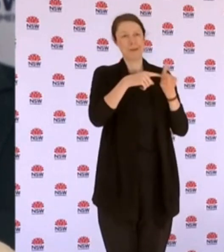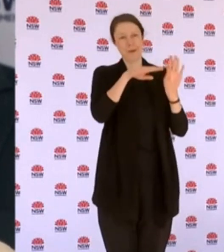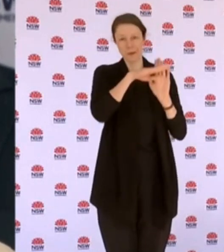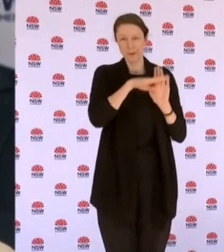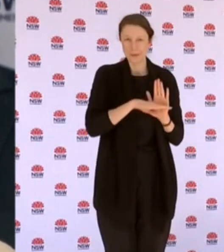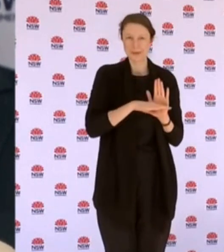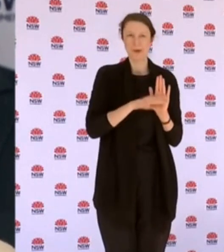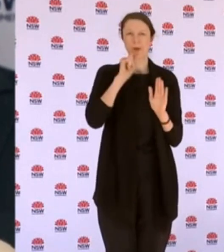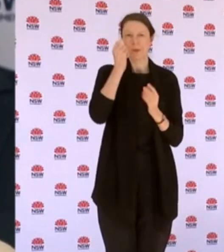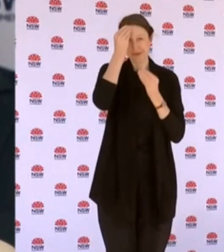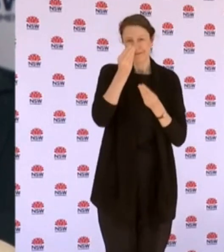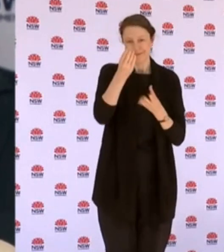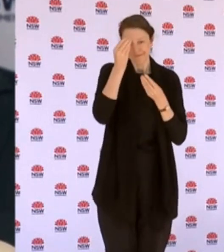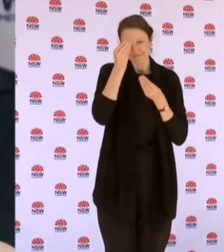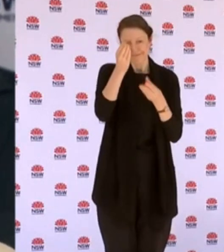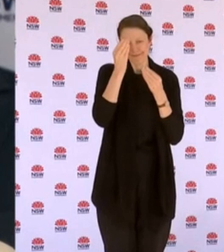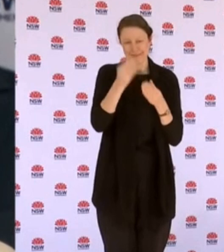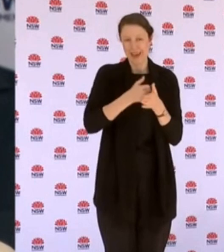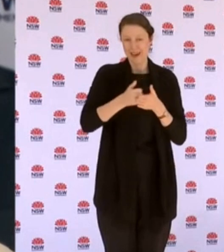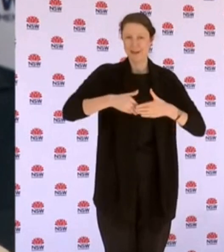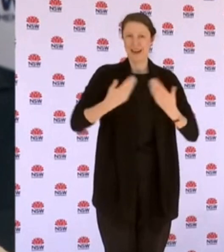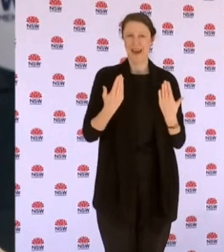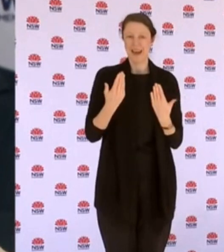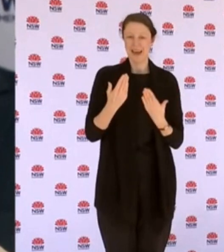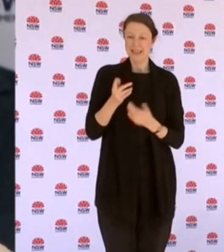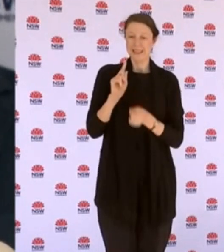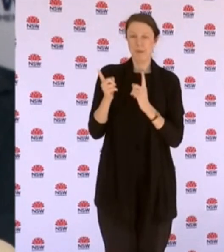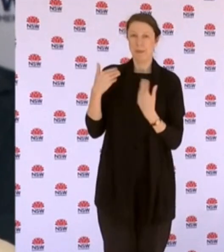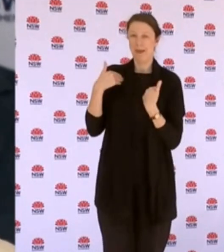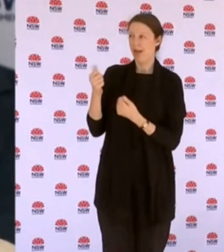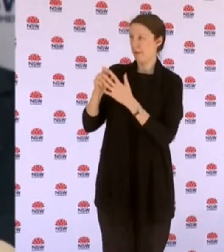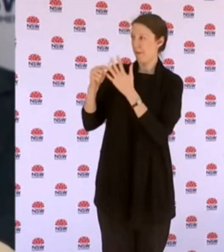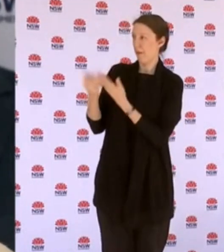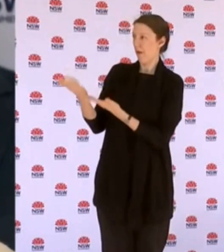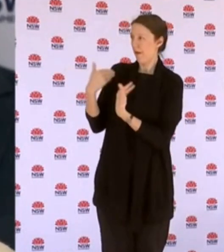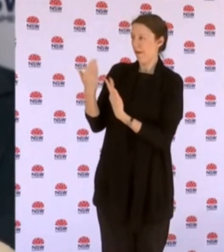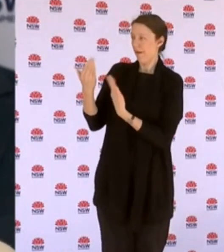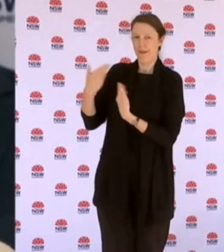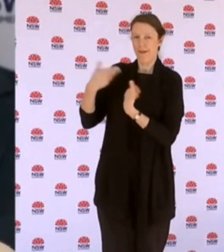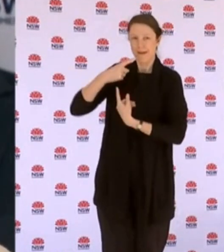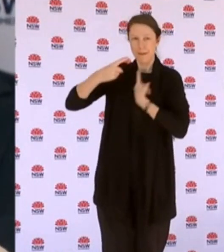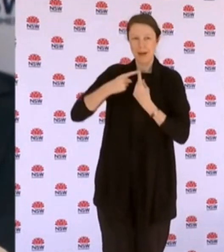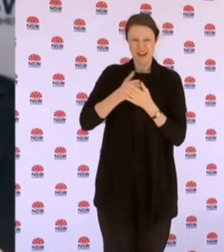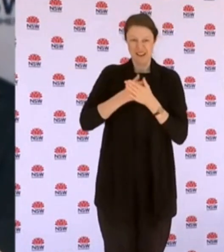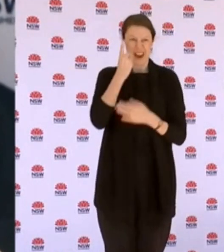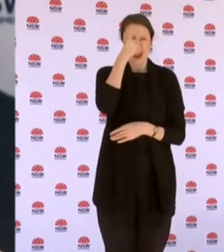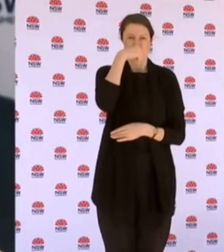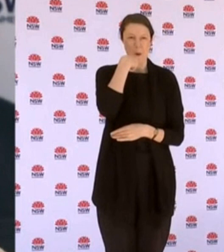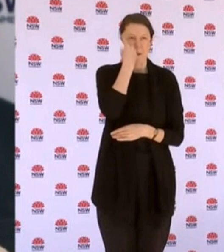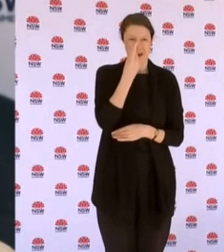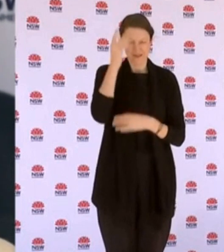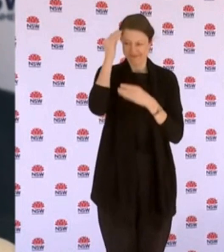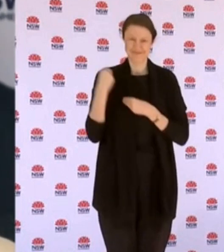you with updates on a daily basis. Sometimes we receive multiple hourly updates from health. If we need to respond, I really want to send this important message to